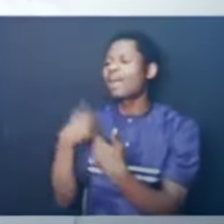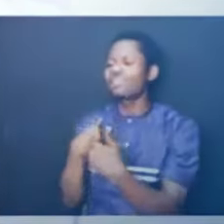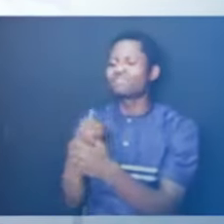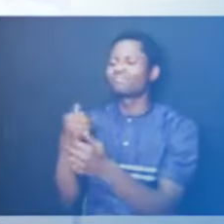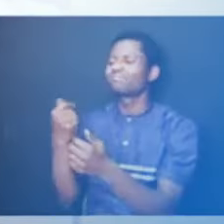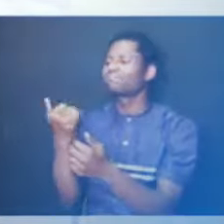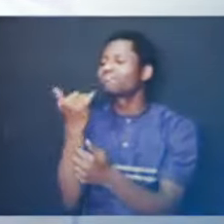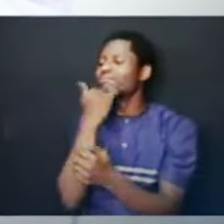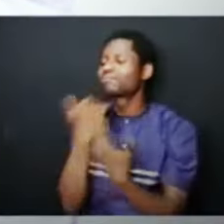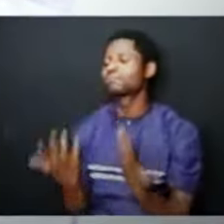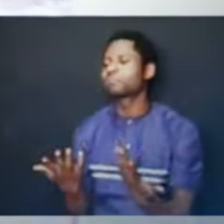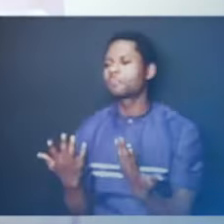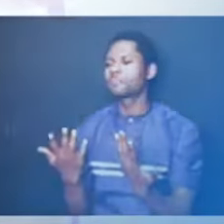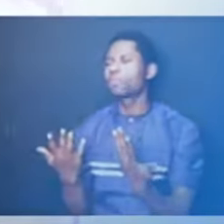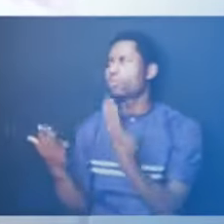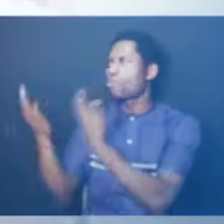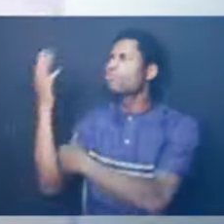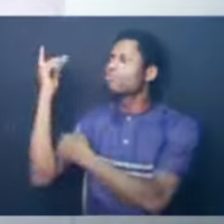guiltless?